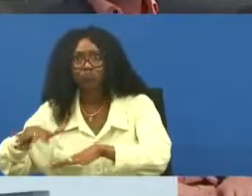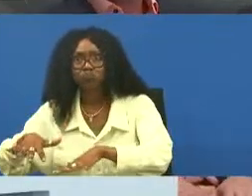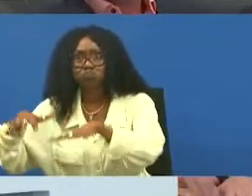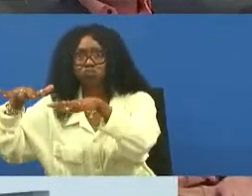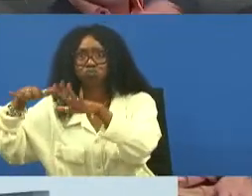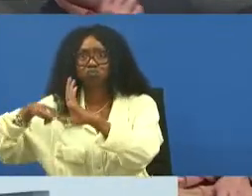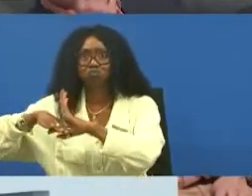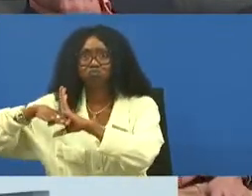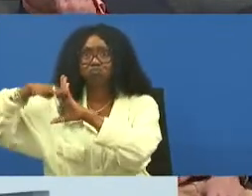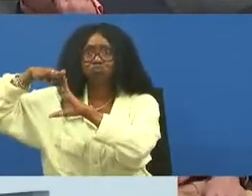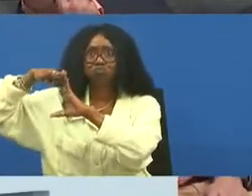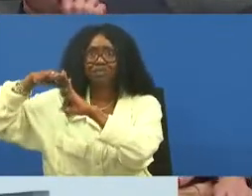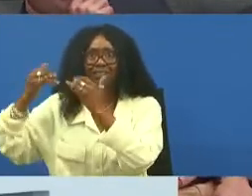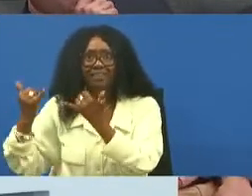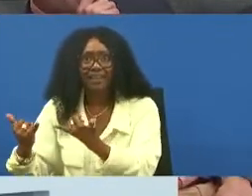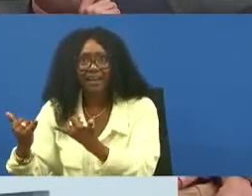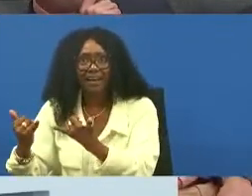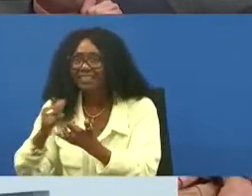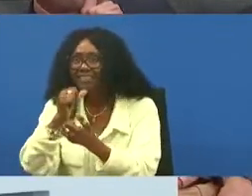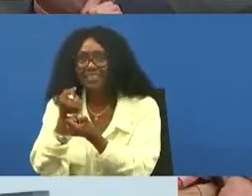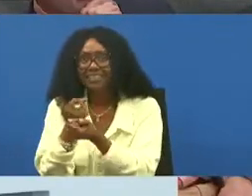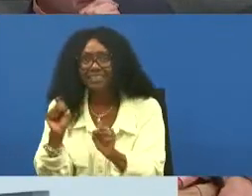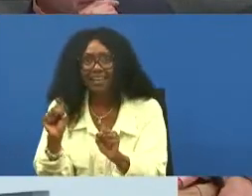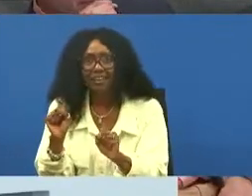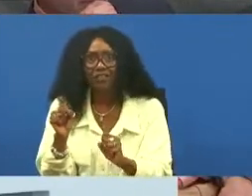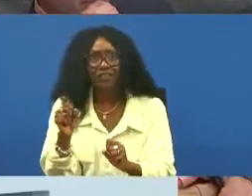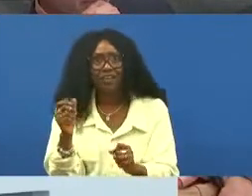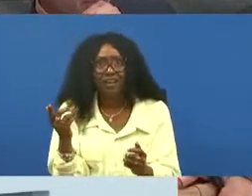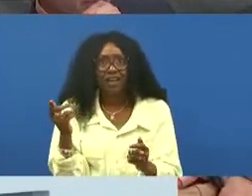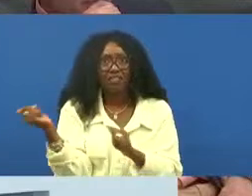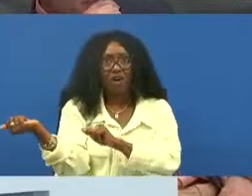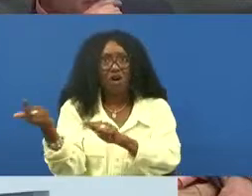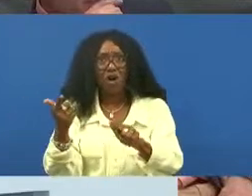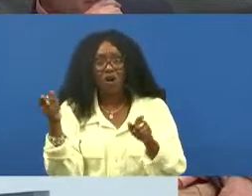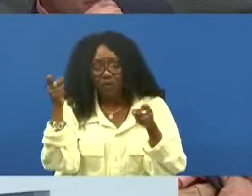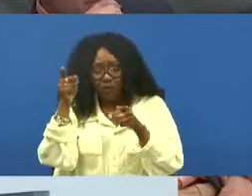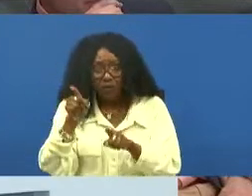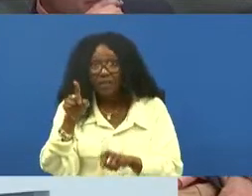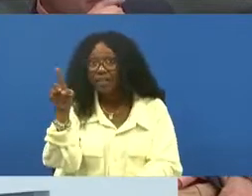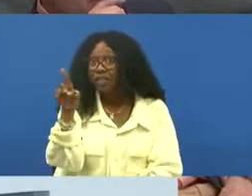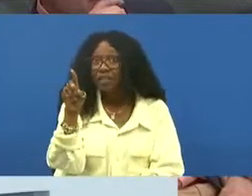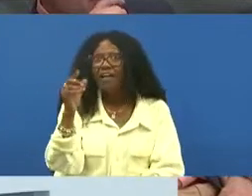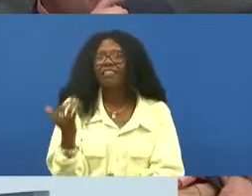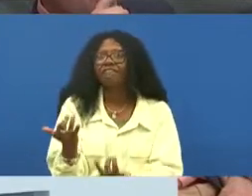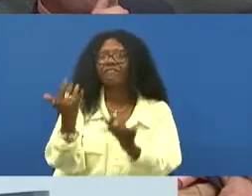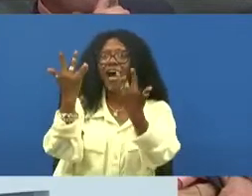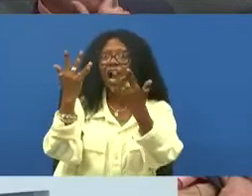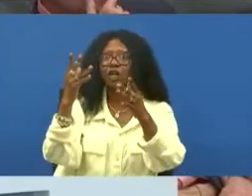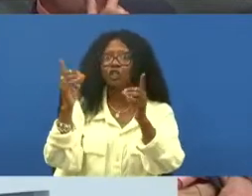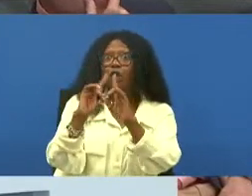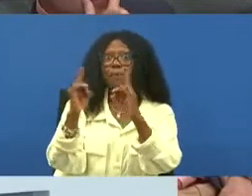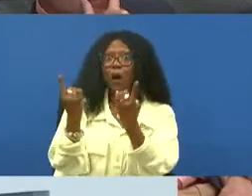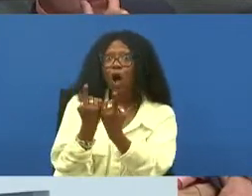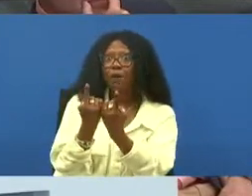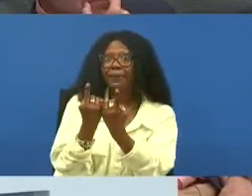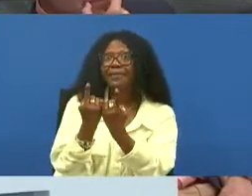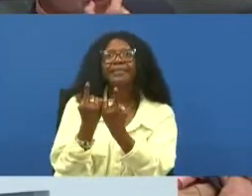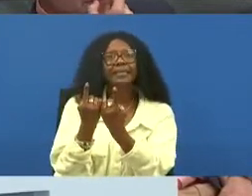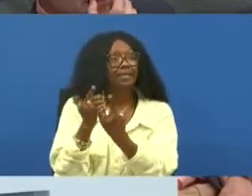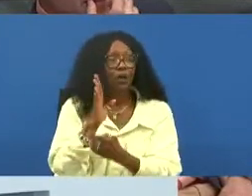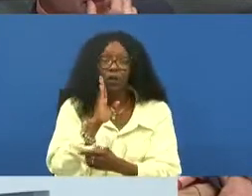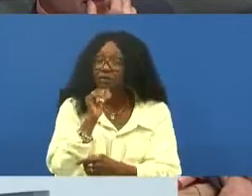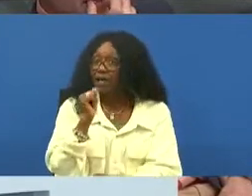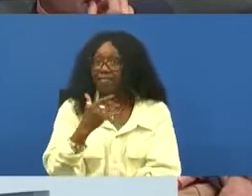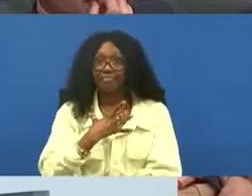safe. We've had engineers look at it. We've had zoning people look at it, and they've all agreed. Our fire department doesn't like it. They think it's going to lower our fire rating.